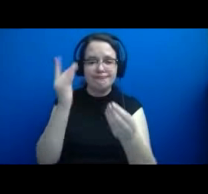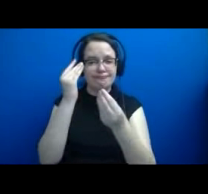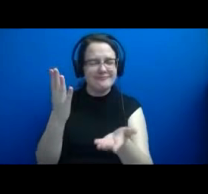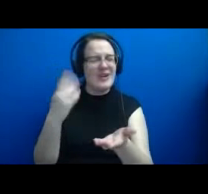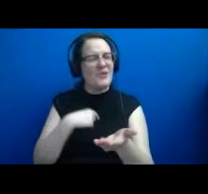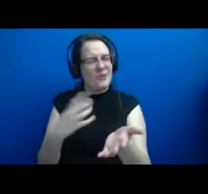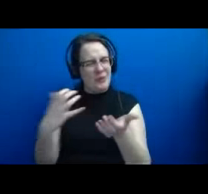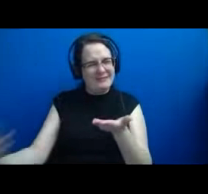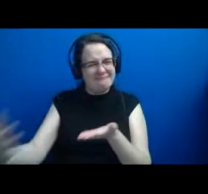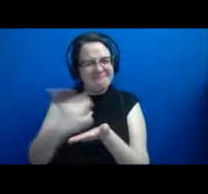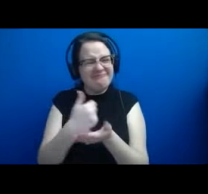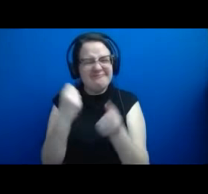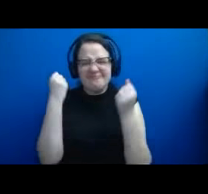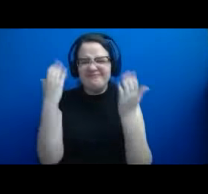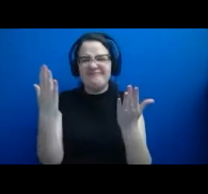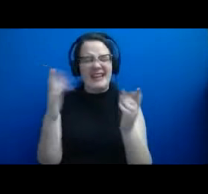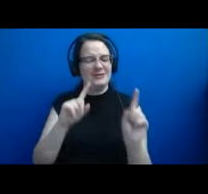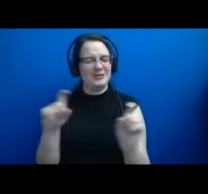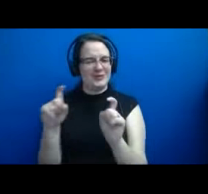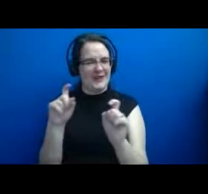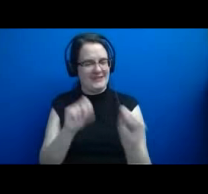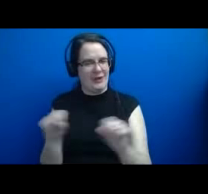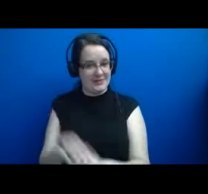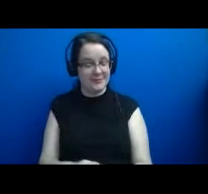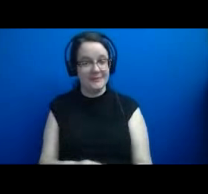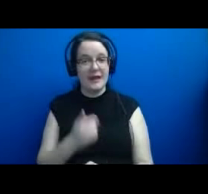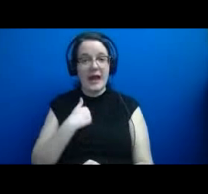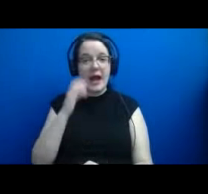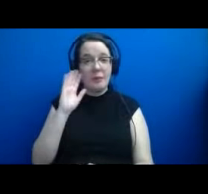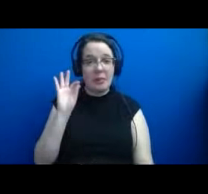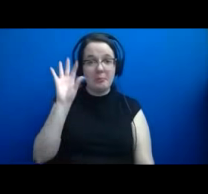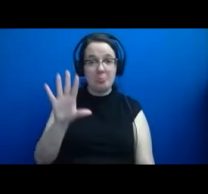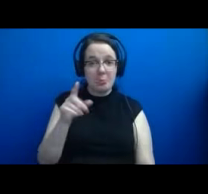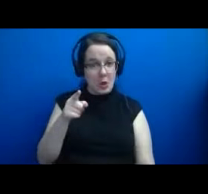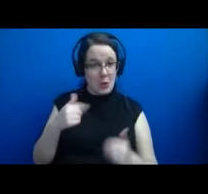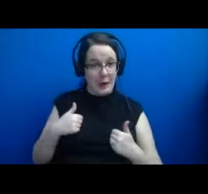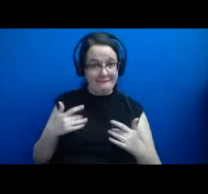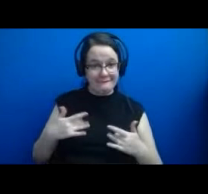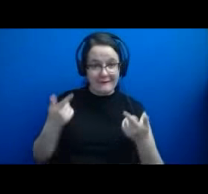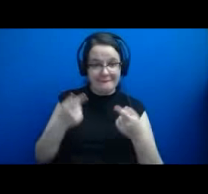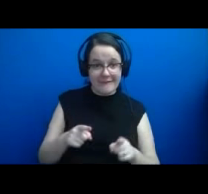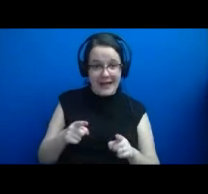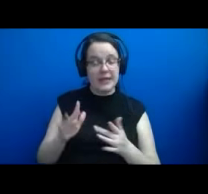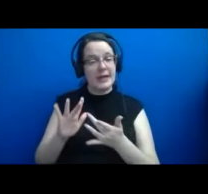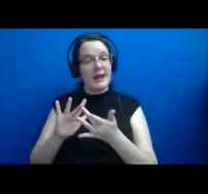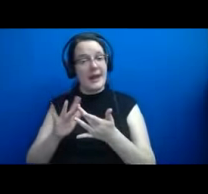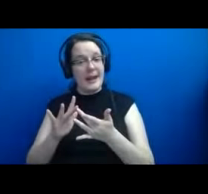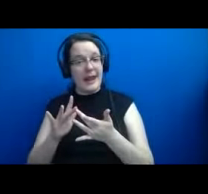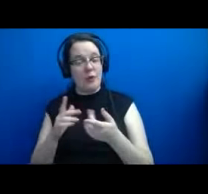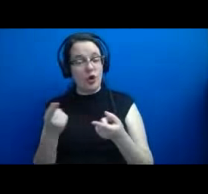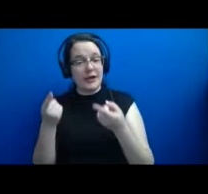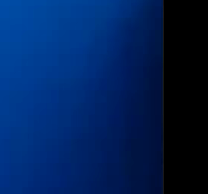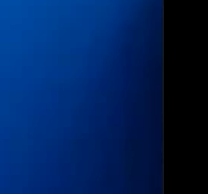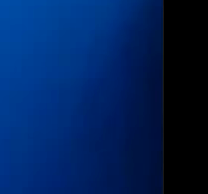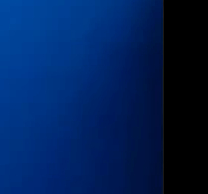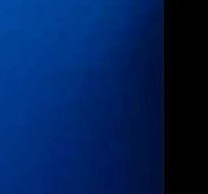possible. And I'm gonna throw it out there. If you have an event or networking event or an opportunity and